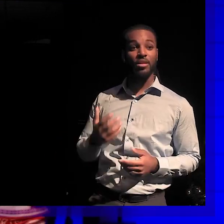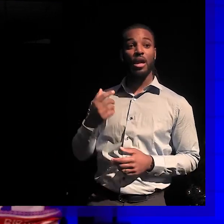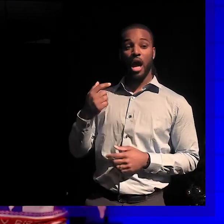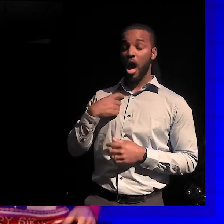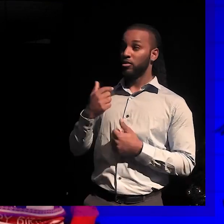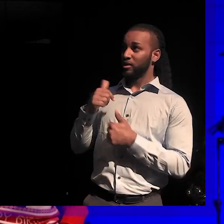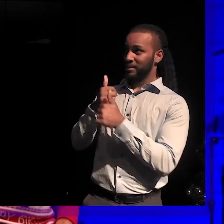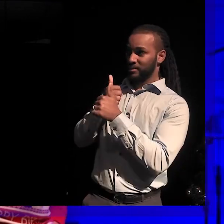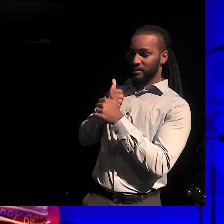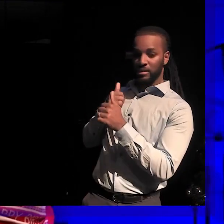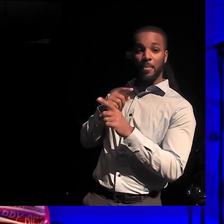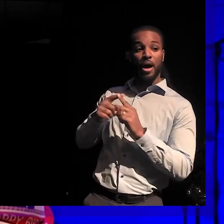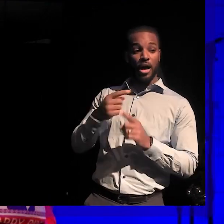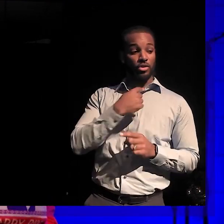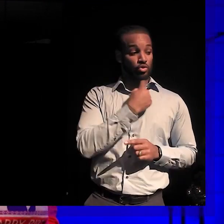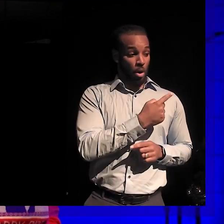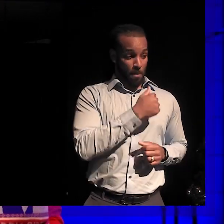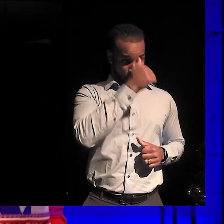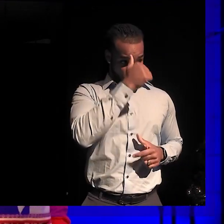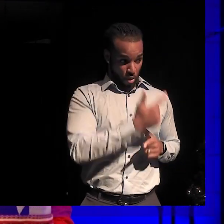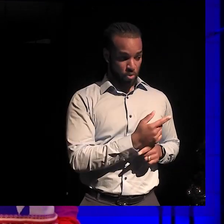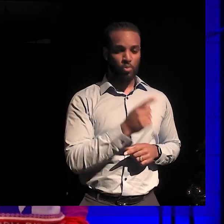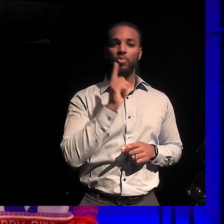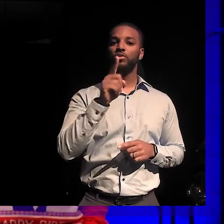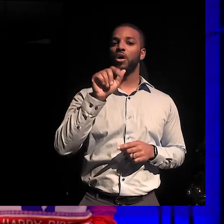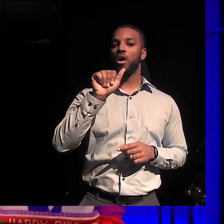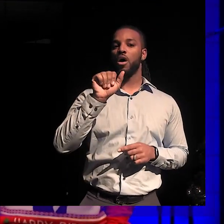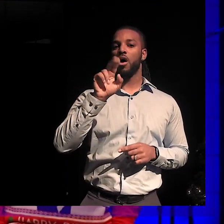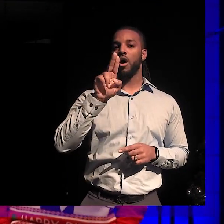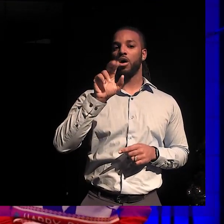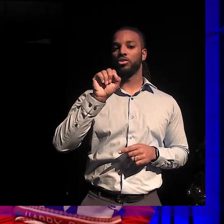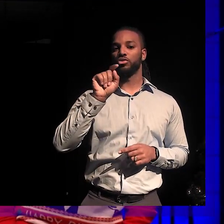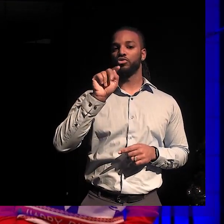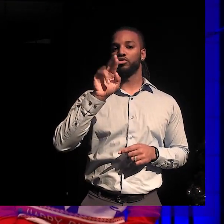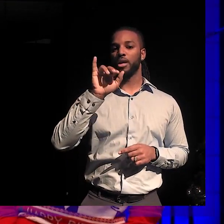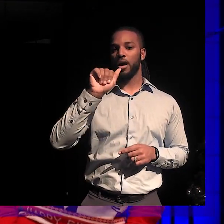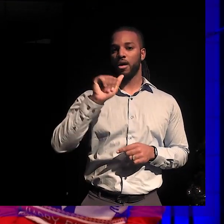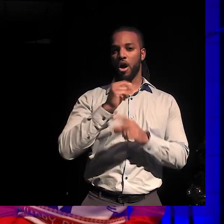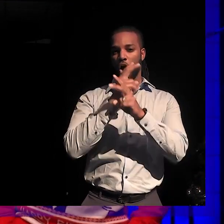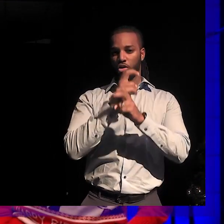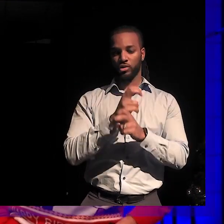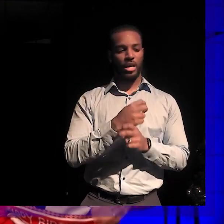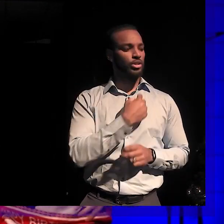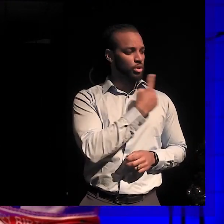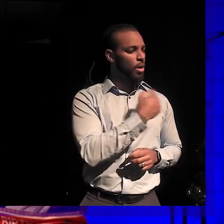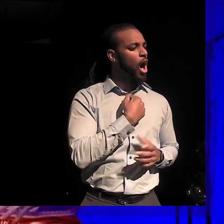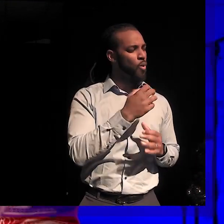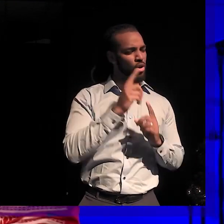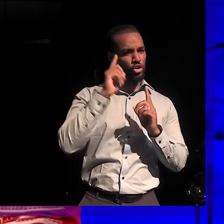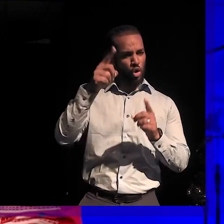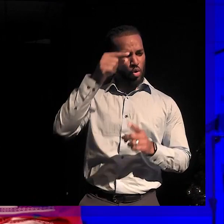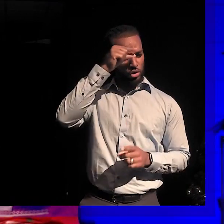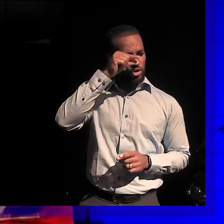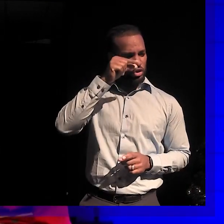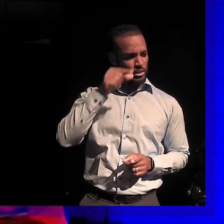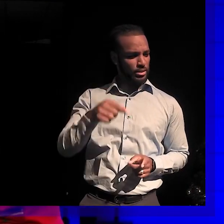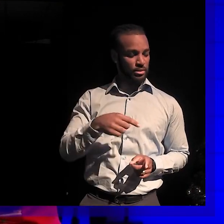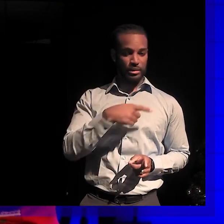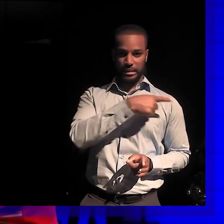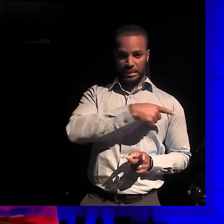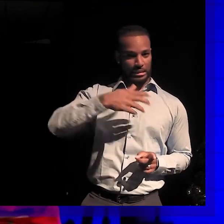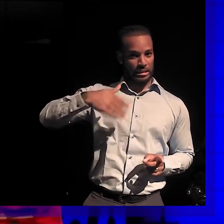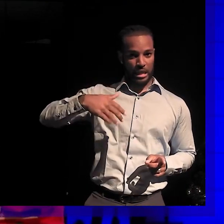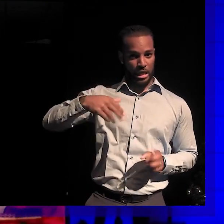running from God, I told my brother, we were in Austria, I said, I want to go to Greece. And he was not ready to go yet, so I got on a